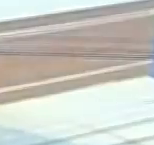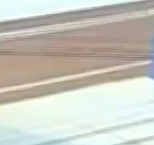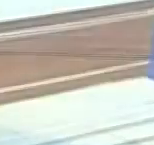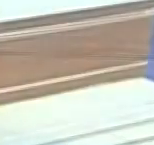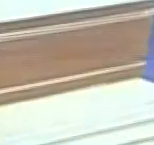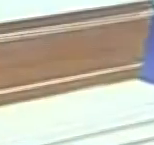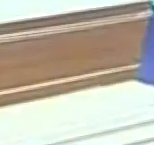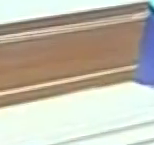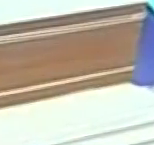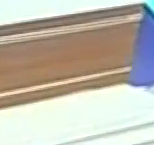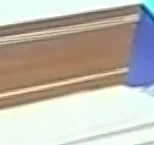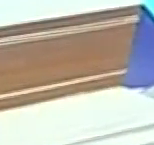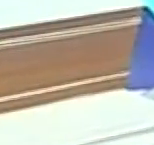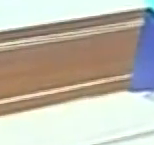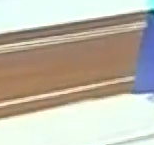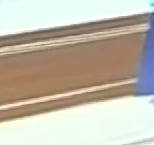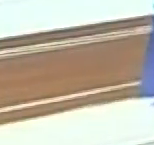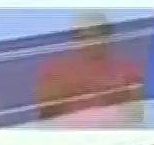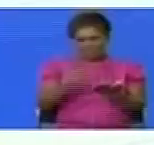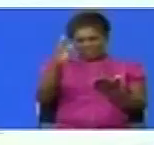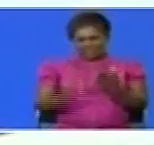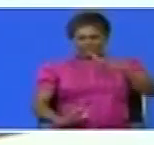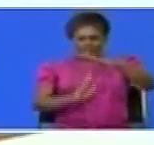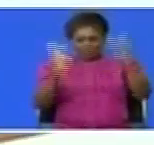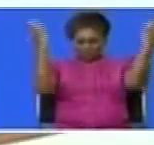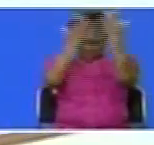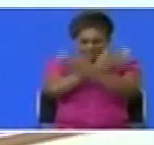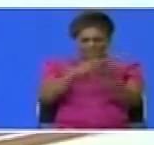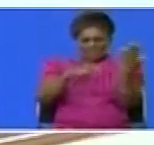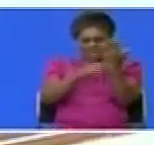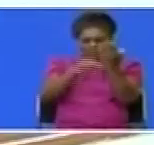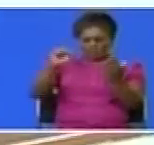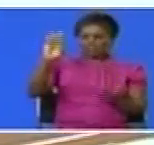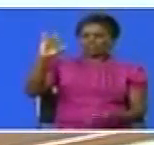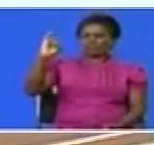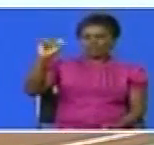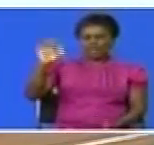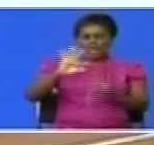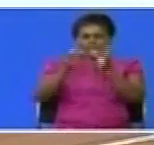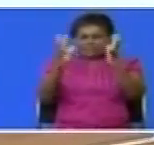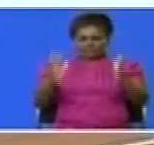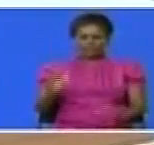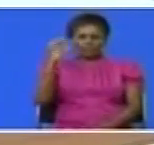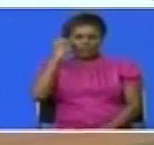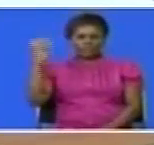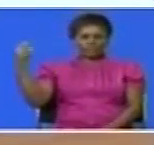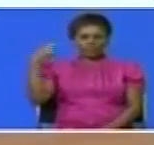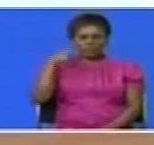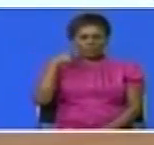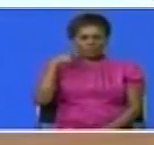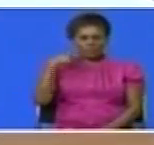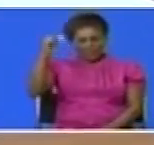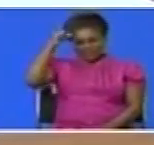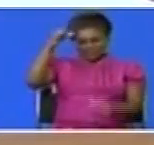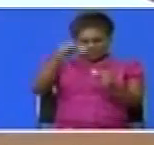Good evening and thank you so much for making time for KTN Weekend Prime tonight. My name is Sophia Wanuna, our sign language interpreter is Maresha Awiti.